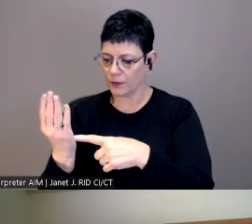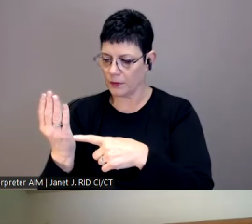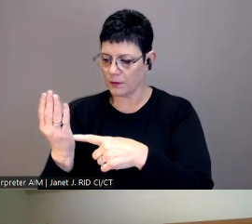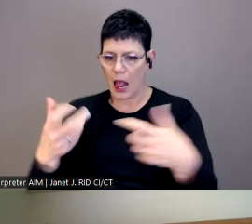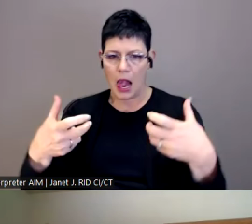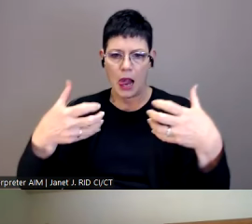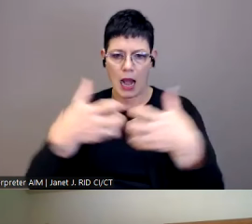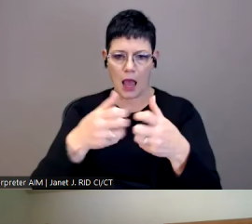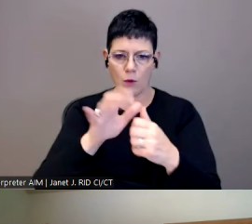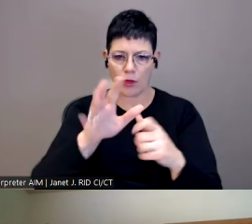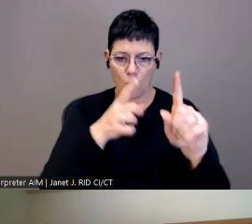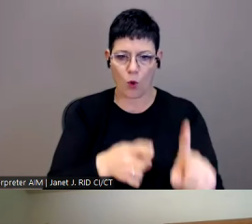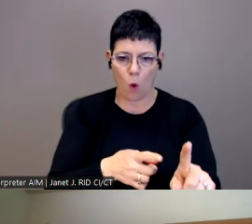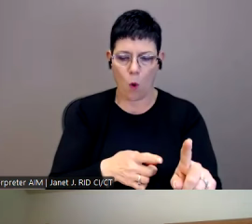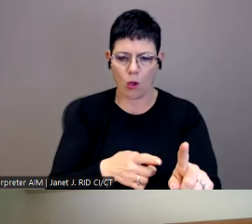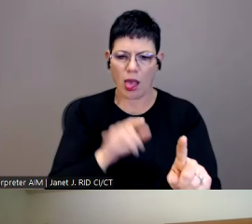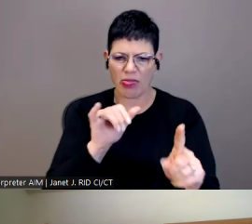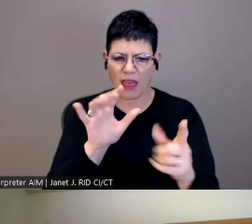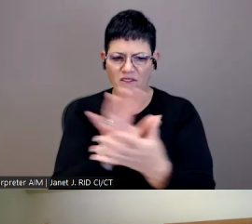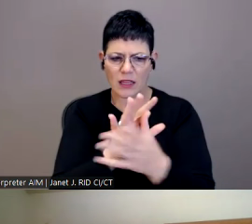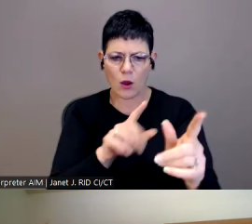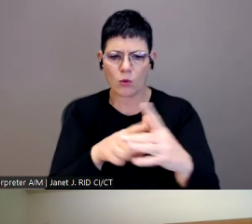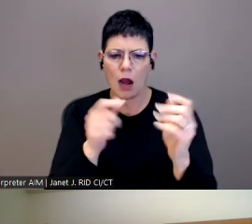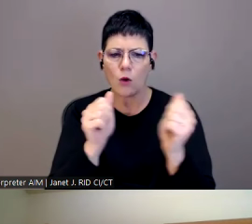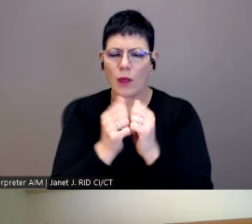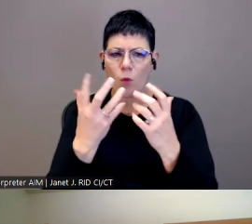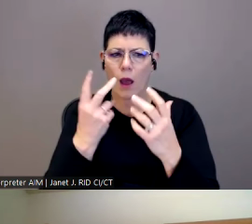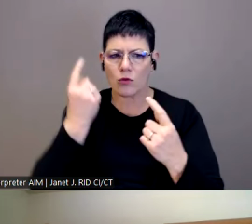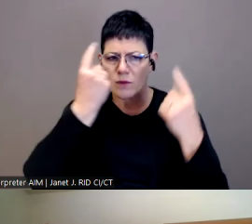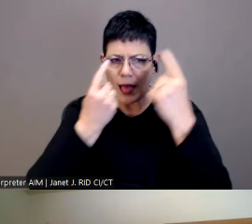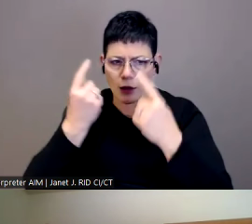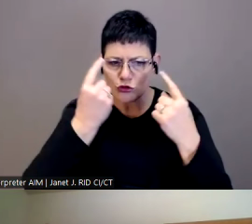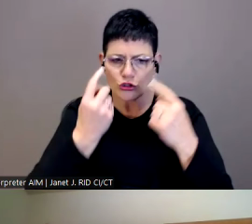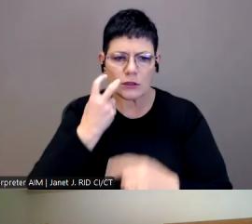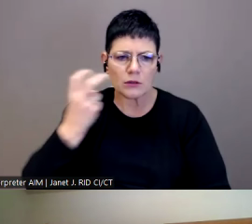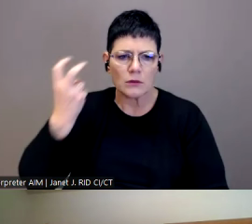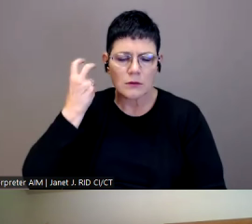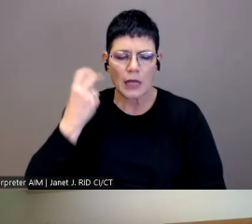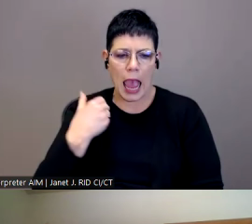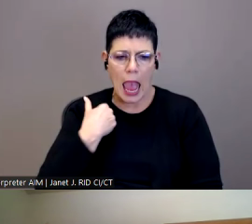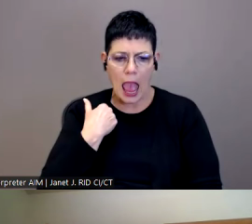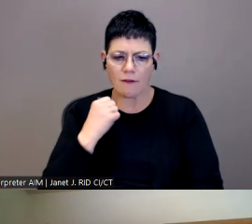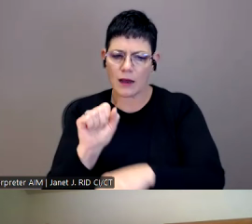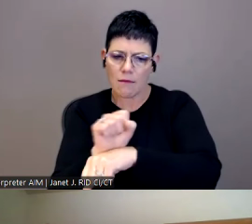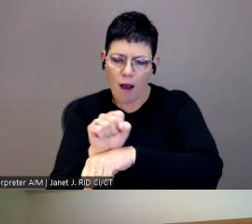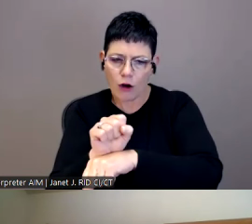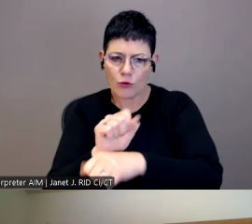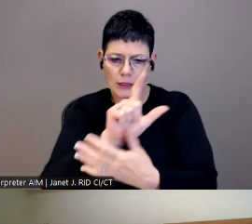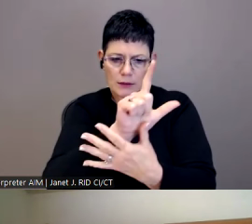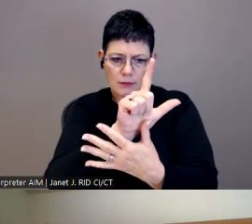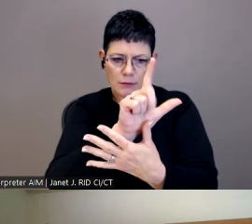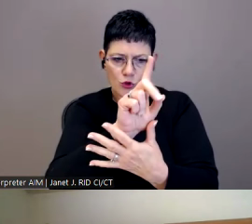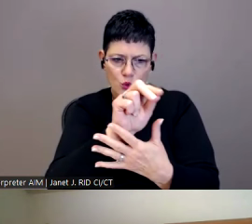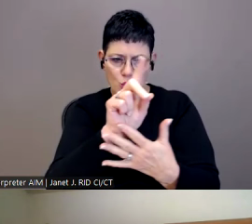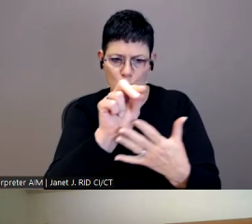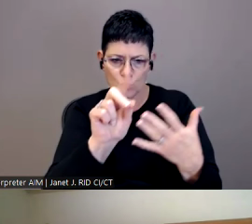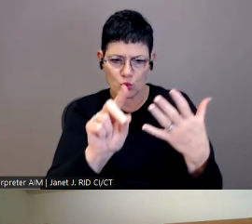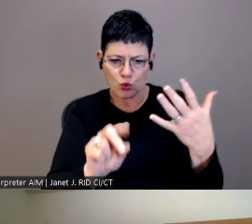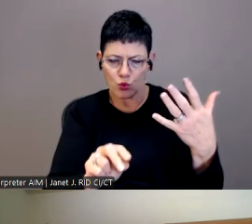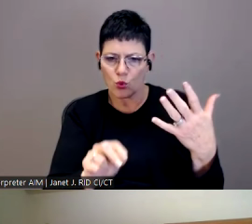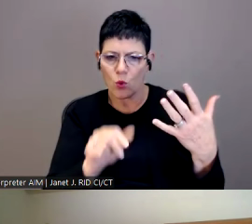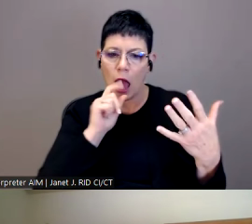that video at the top, the toolkit does start with reflection and gives concrete steps on how to do that reflection. So it's not just, oh, we had